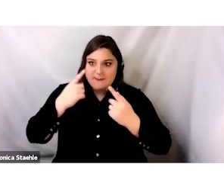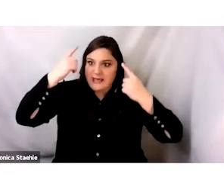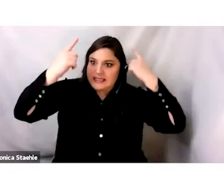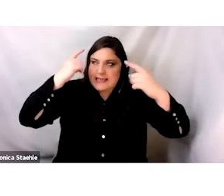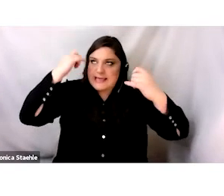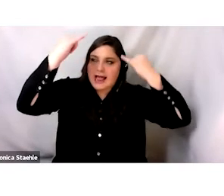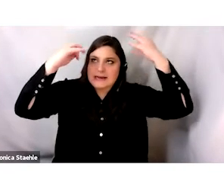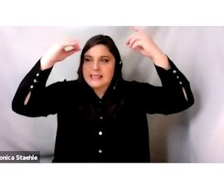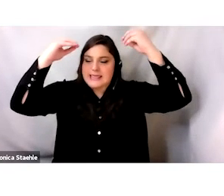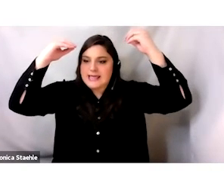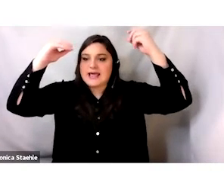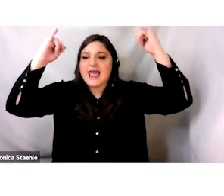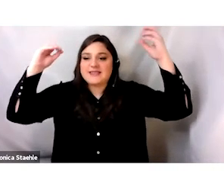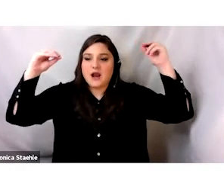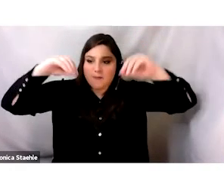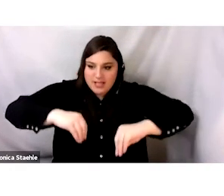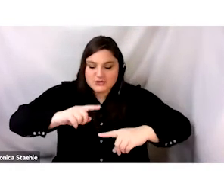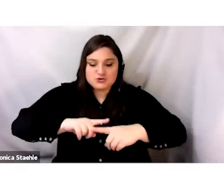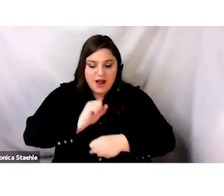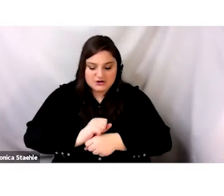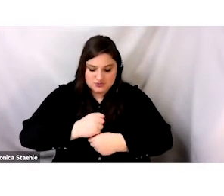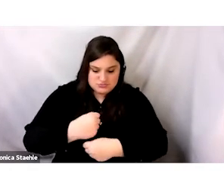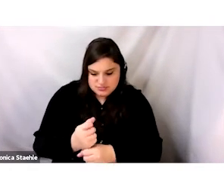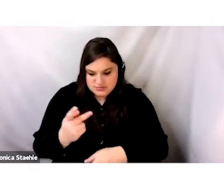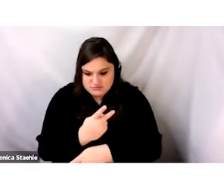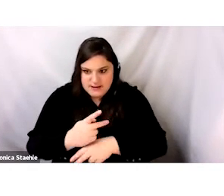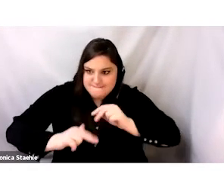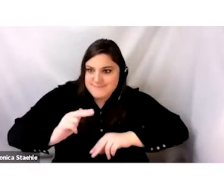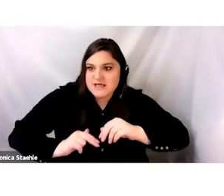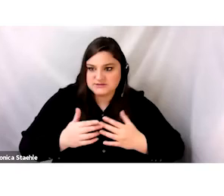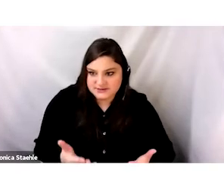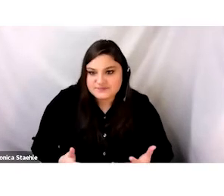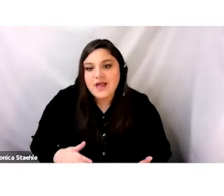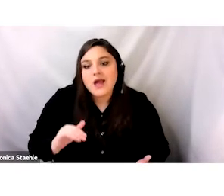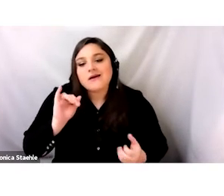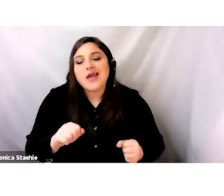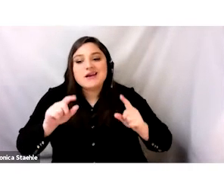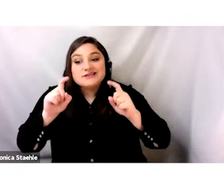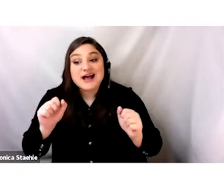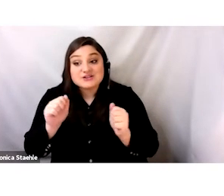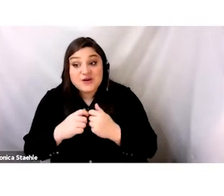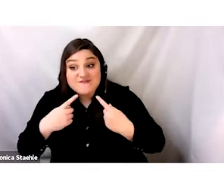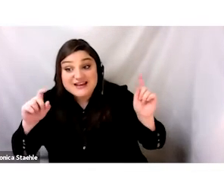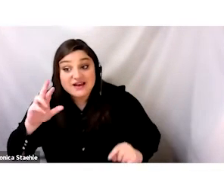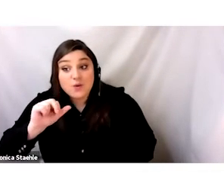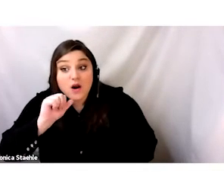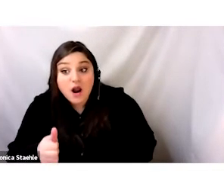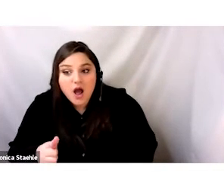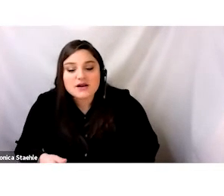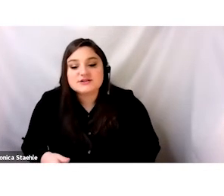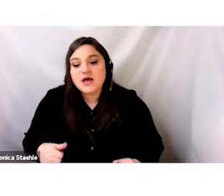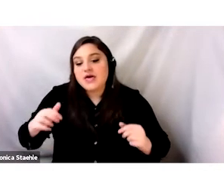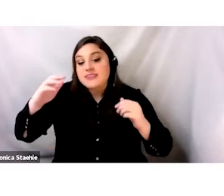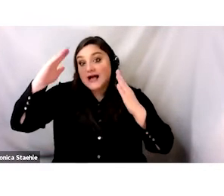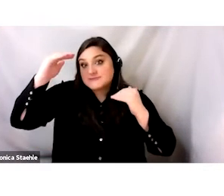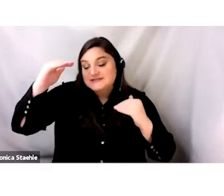brings it tangibly to life. And prototyping could be along fidelity and the spectrum of that to low to high.